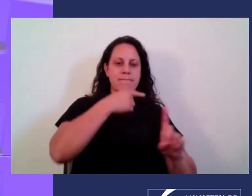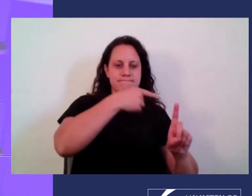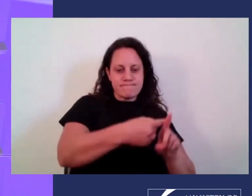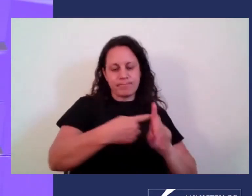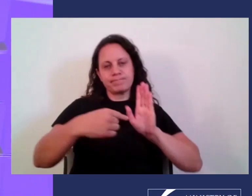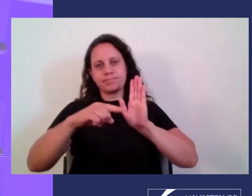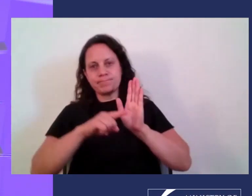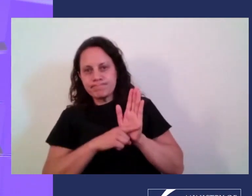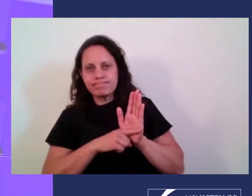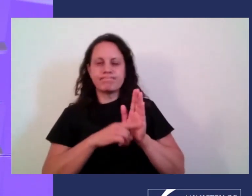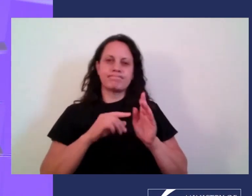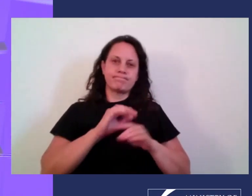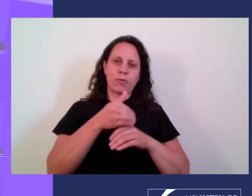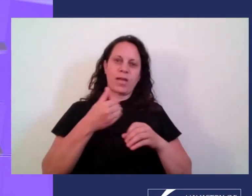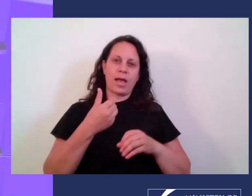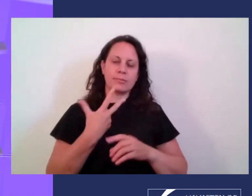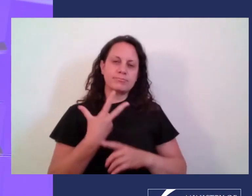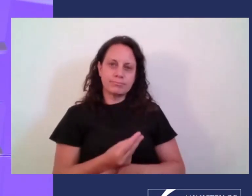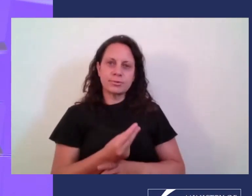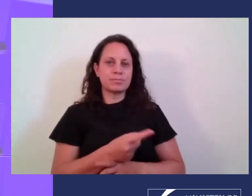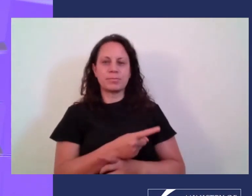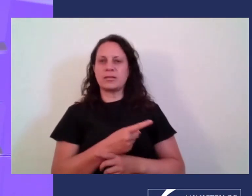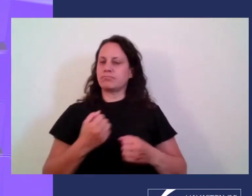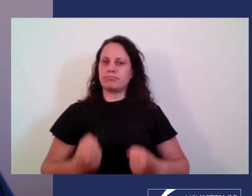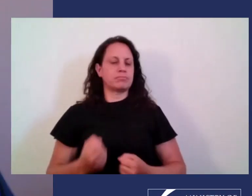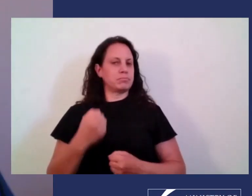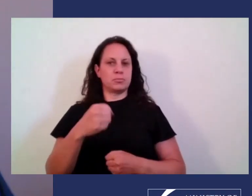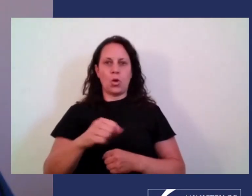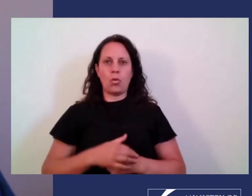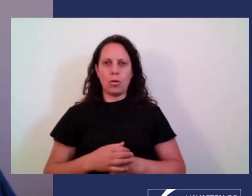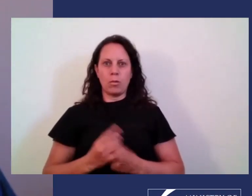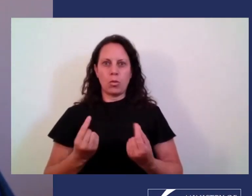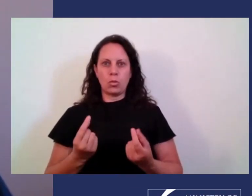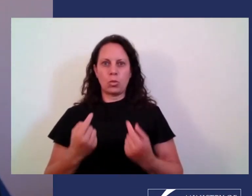made, but he won't do it. What should they do?